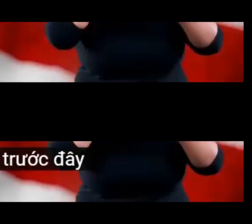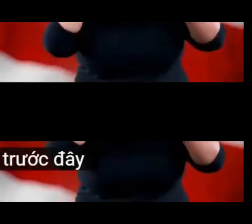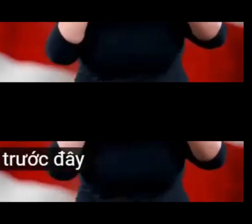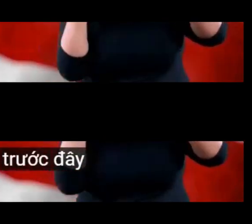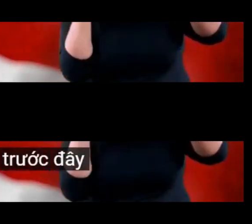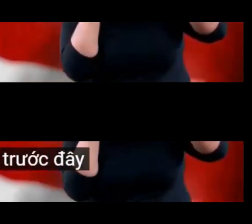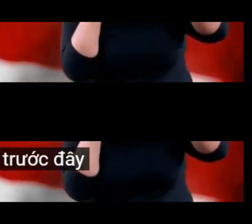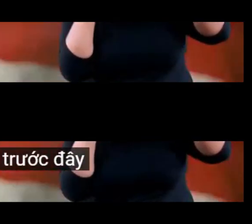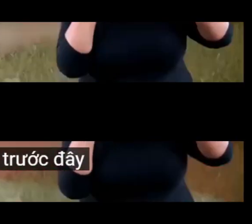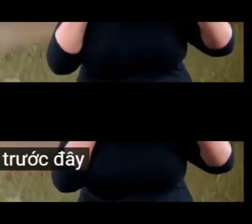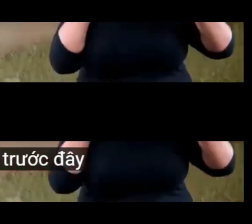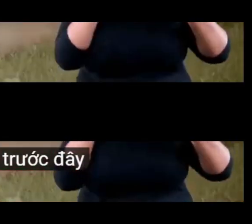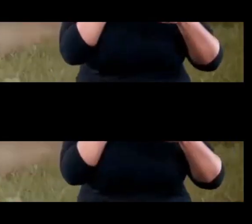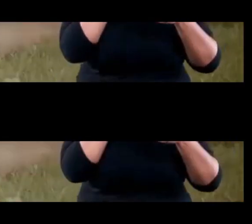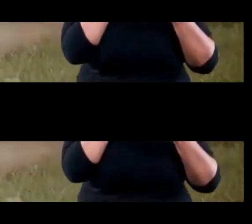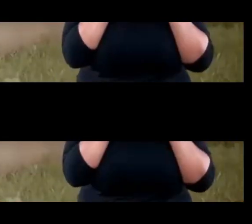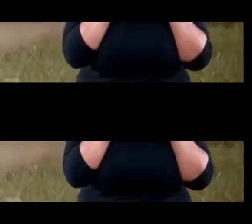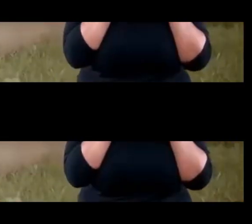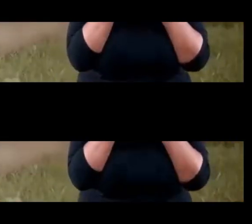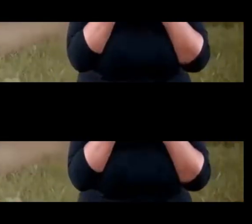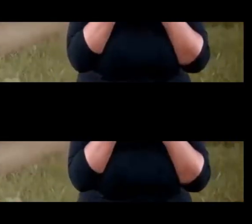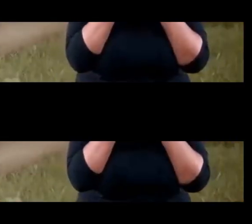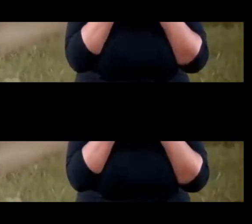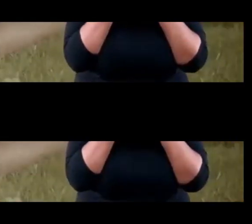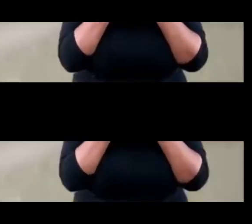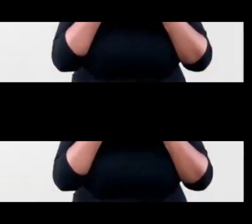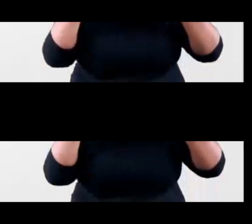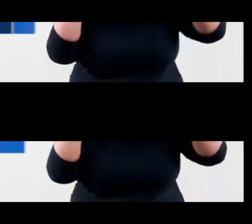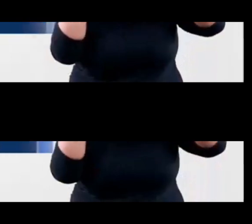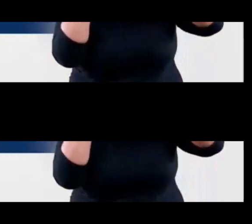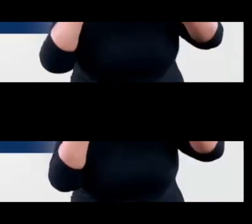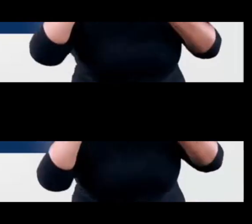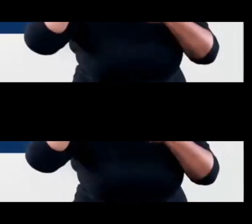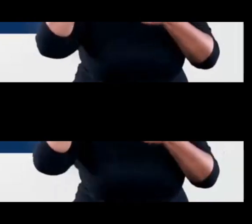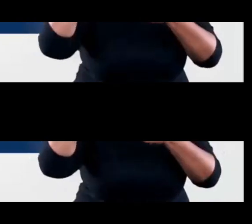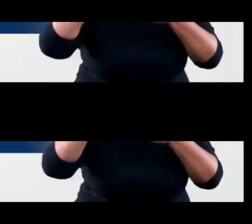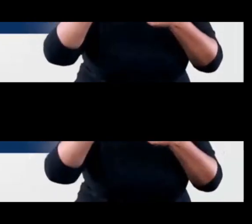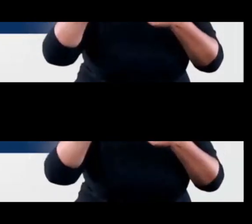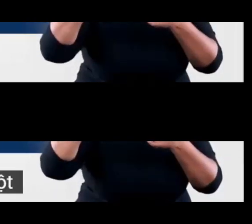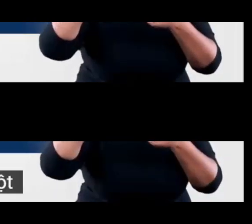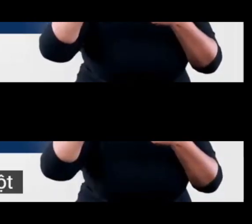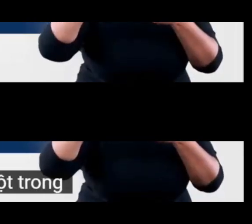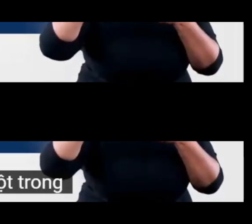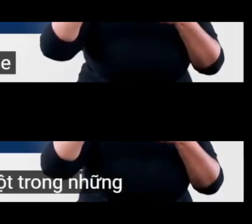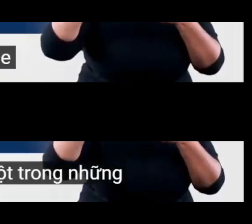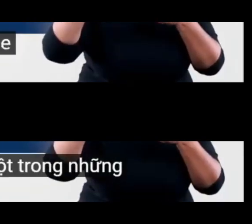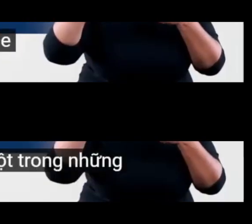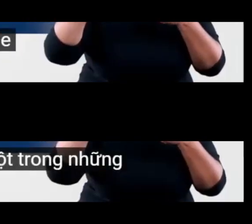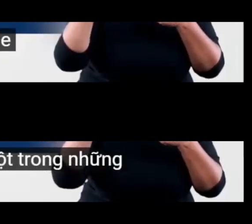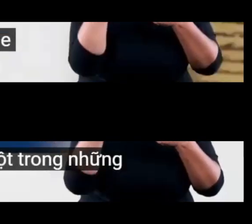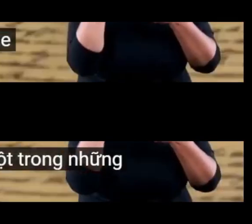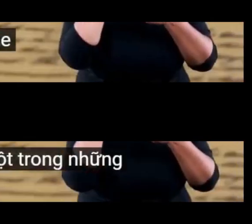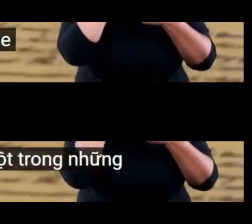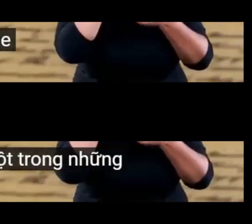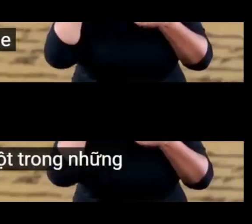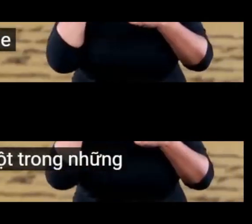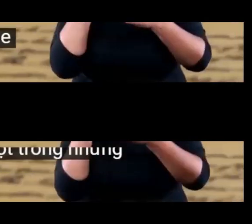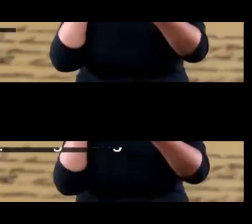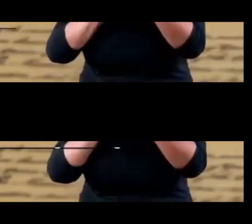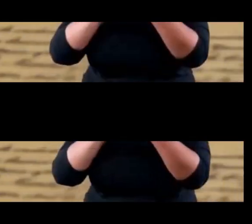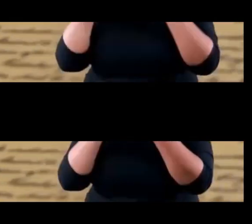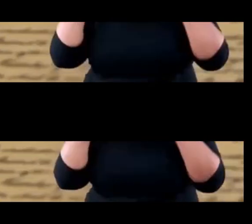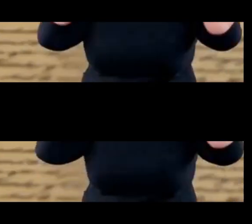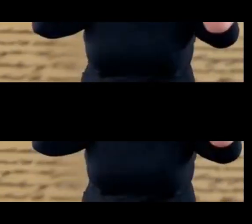two other members of the secret society. John Hancock, who later became one of the people that signed the Declaration